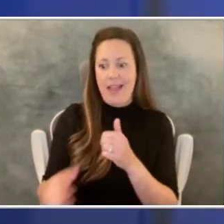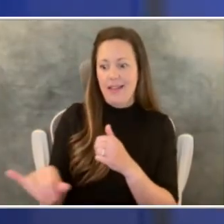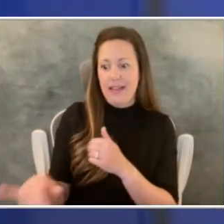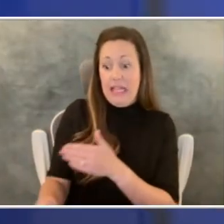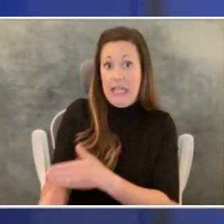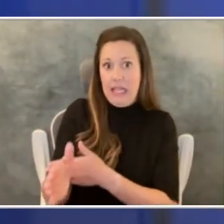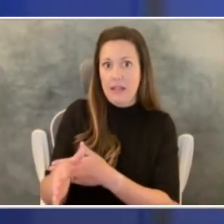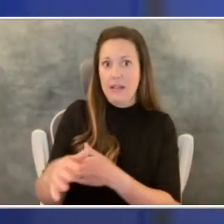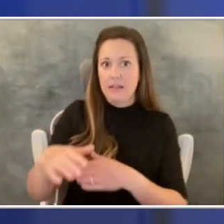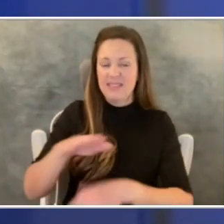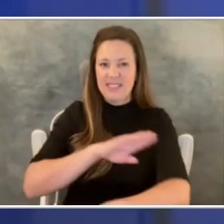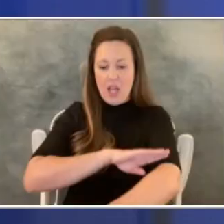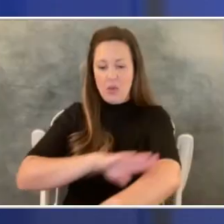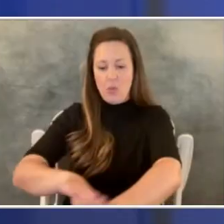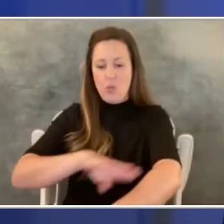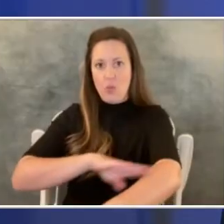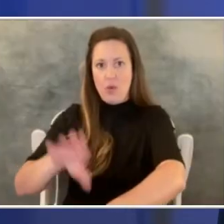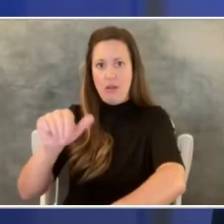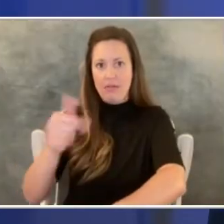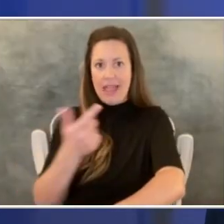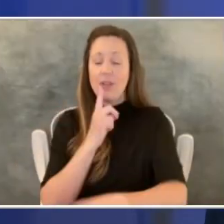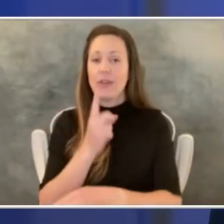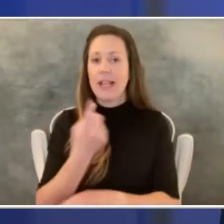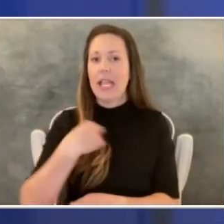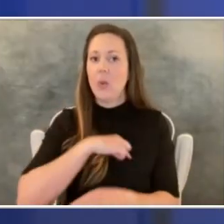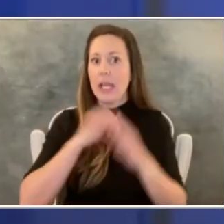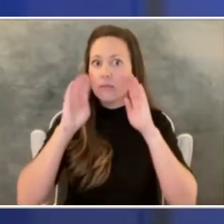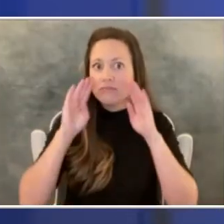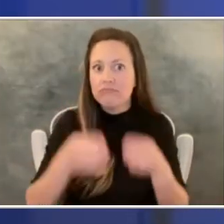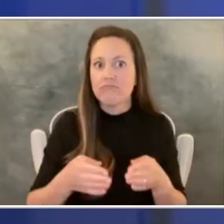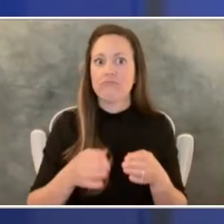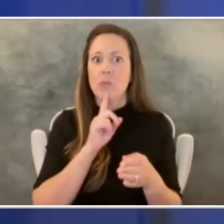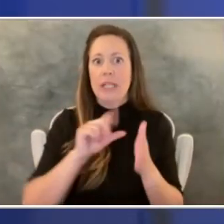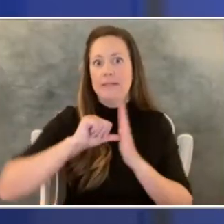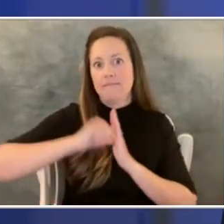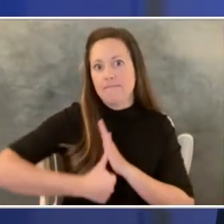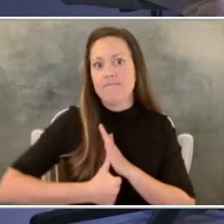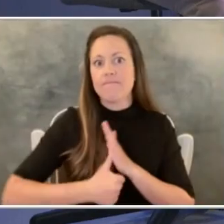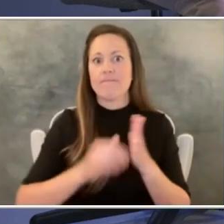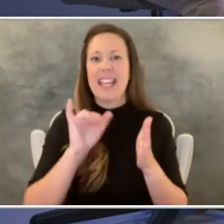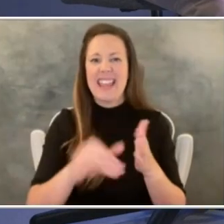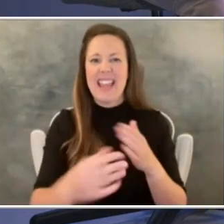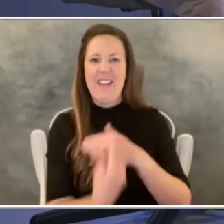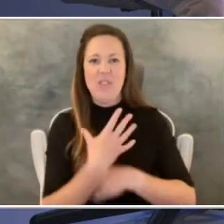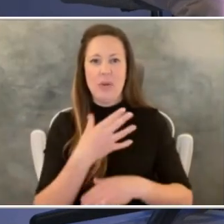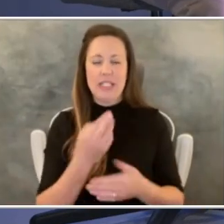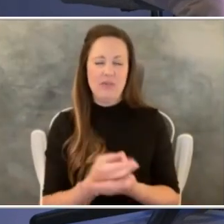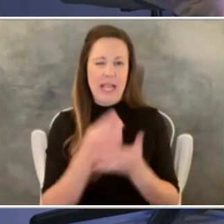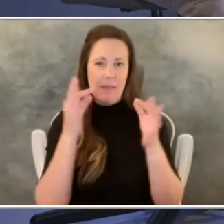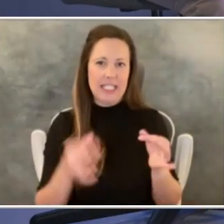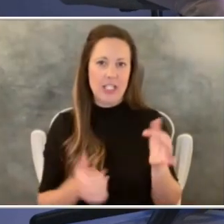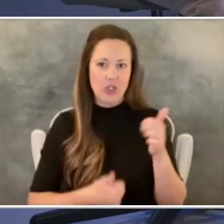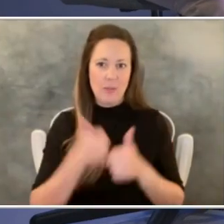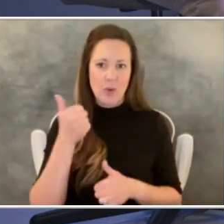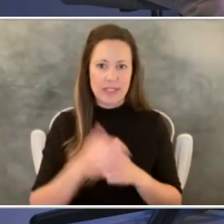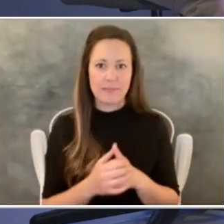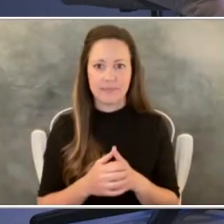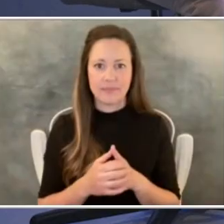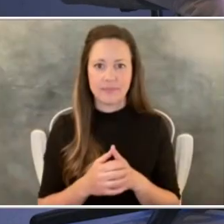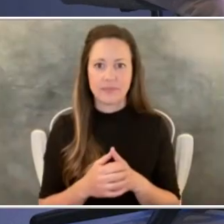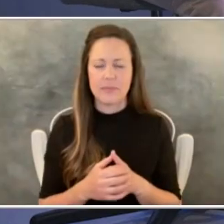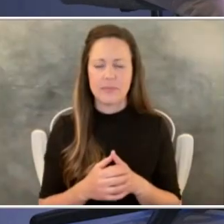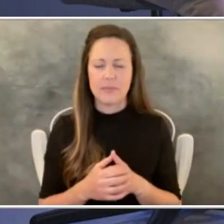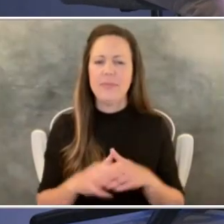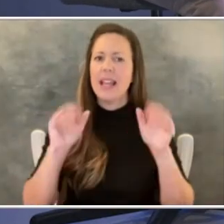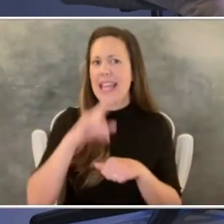the one that we seem to fixate on the most and drives most of our rehab decisions. Robert wants to know, can kids grow out of knee injuries, or do they usually